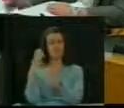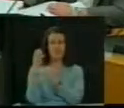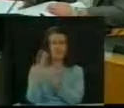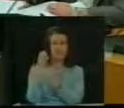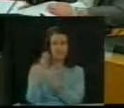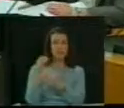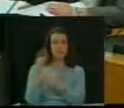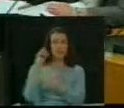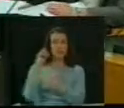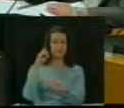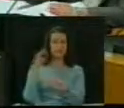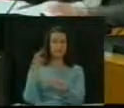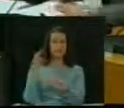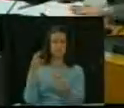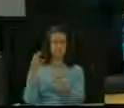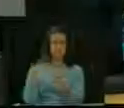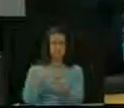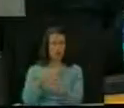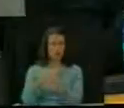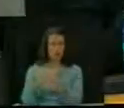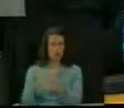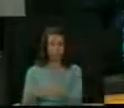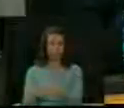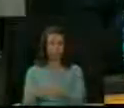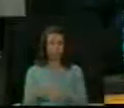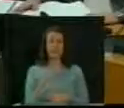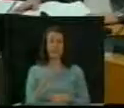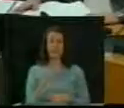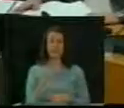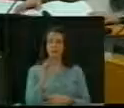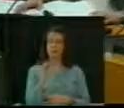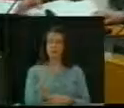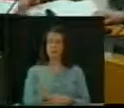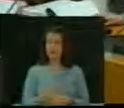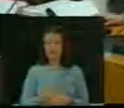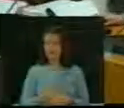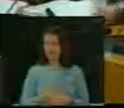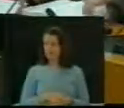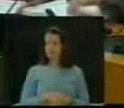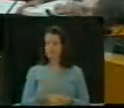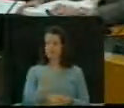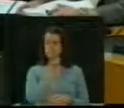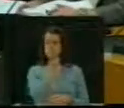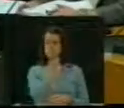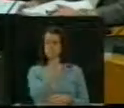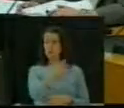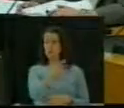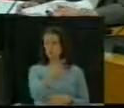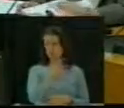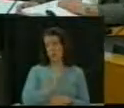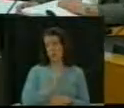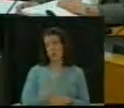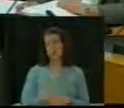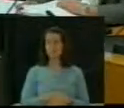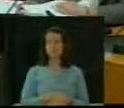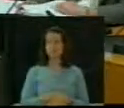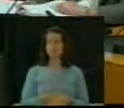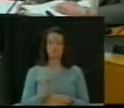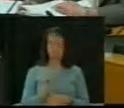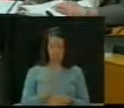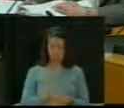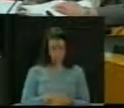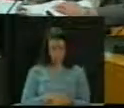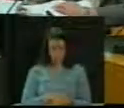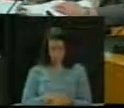the hearing body. Okay, Commissioner Smith. Mr. Hammond had his light on first. No, that's okay. Go ahead. I was just,